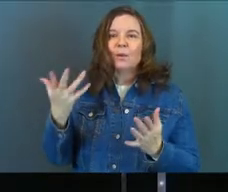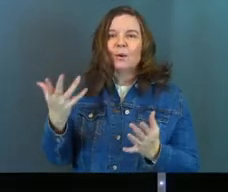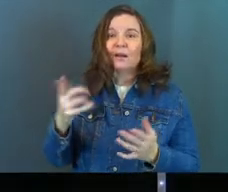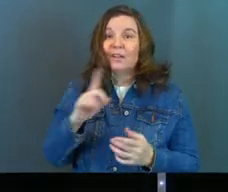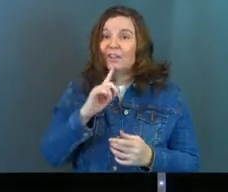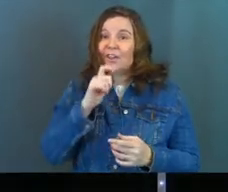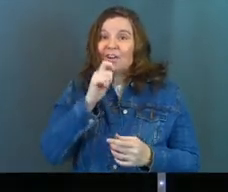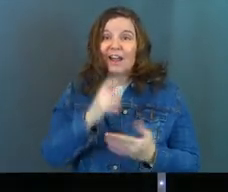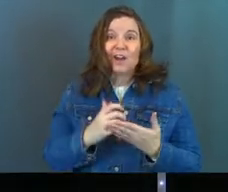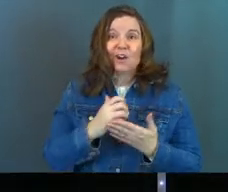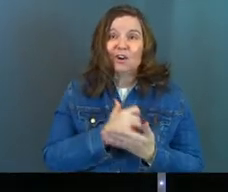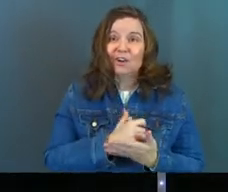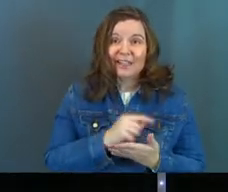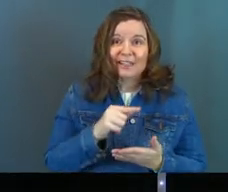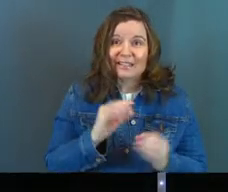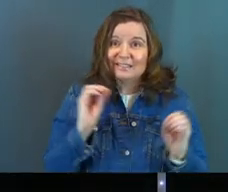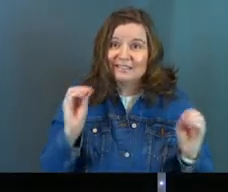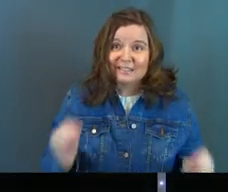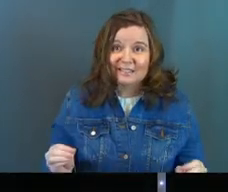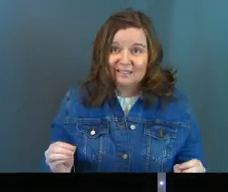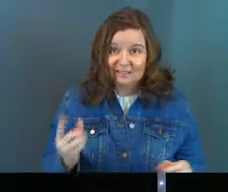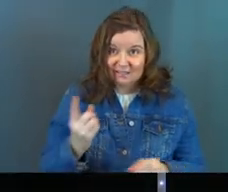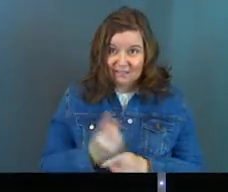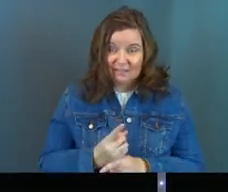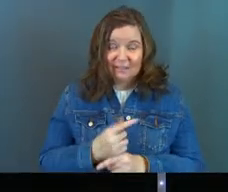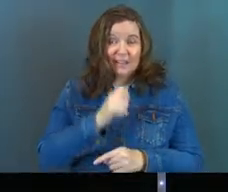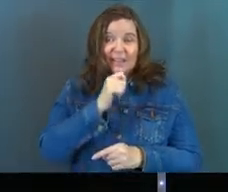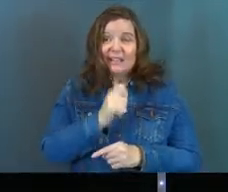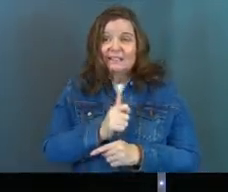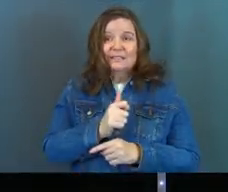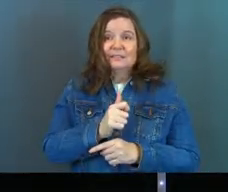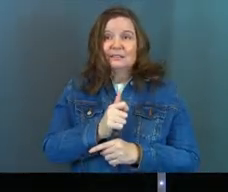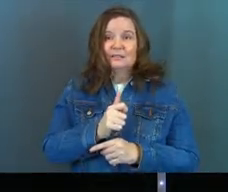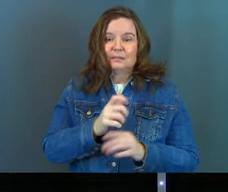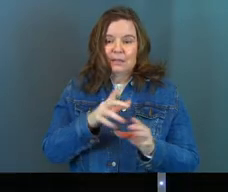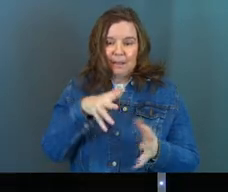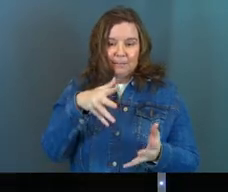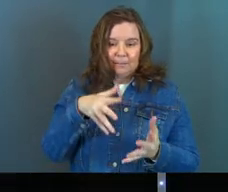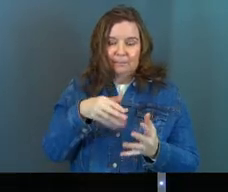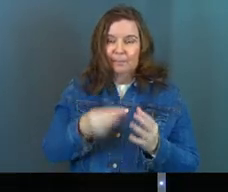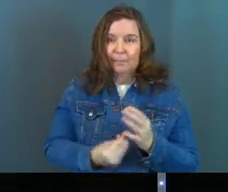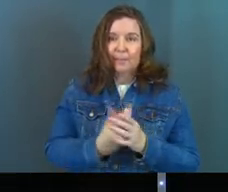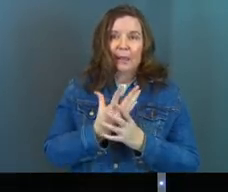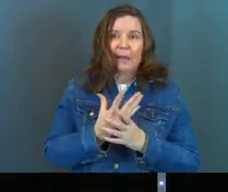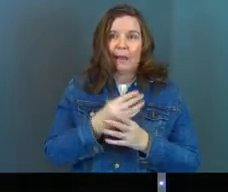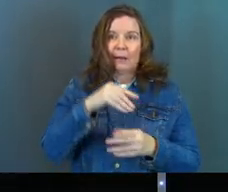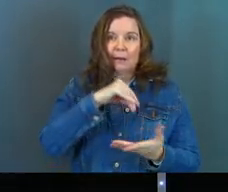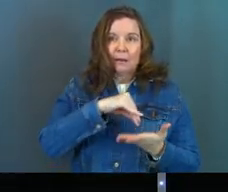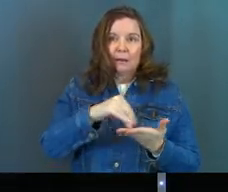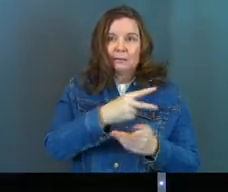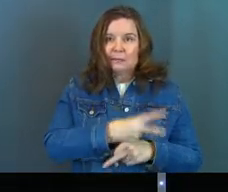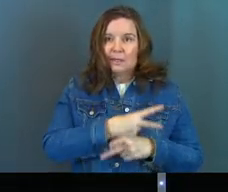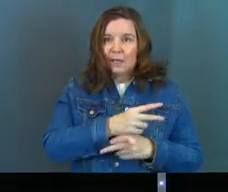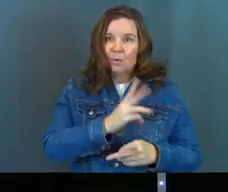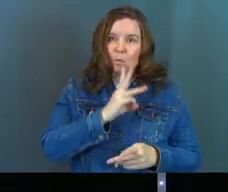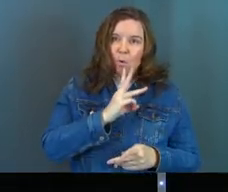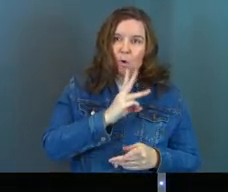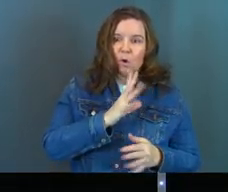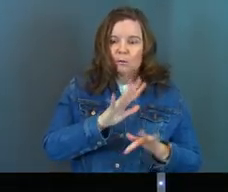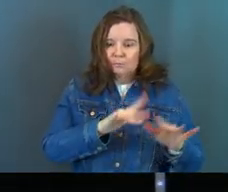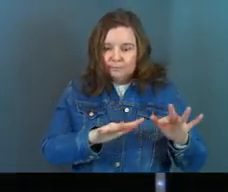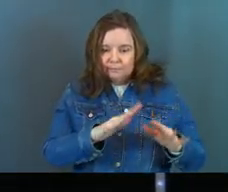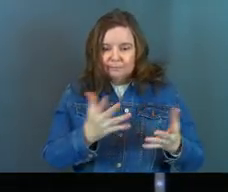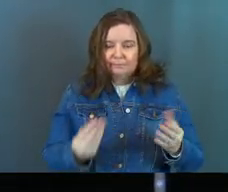what? They're not earning this, are they? They didn't like plant the crops and like take care of it and water it